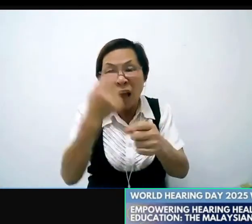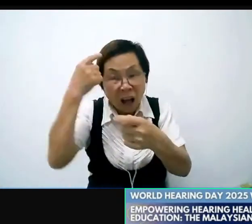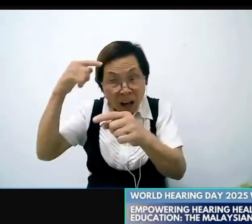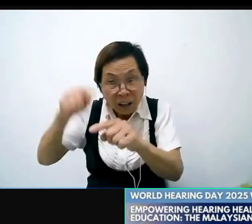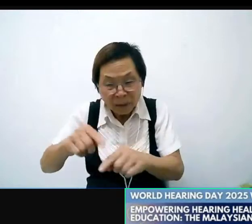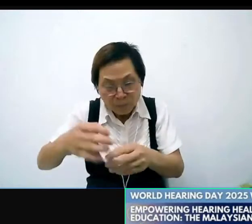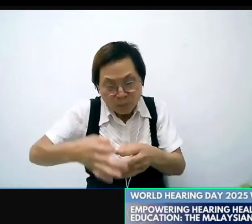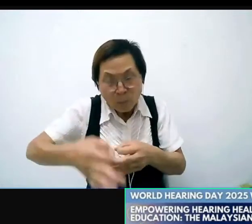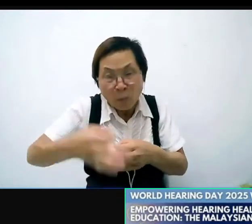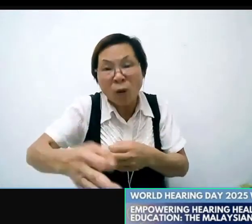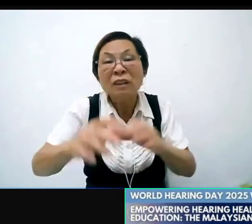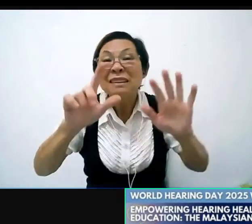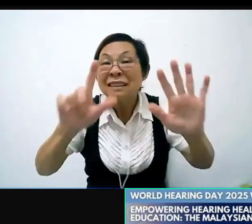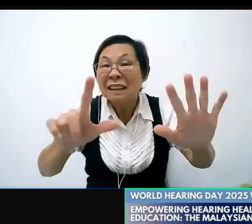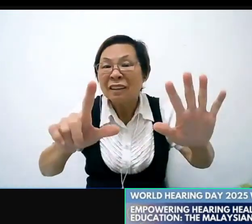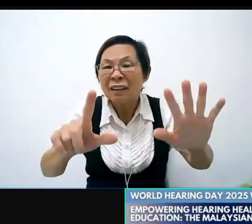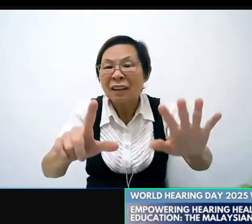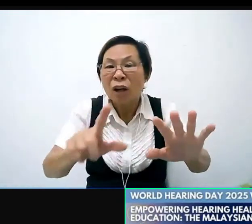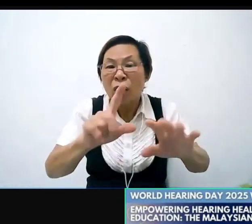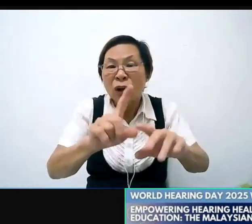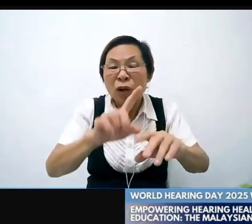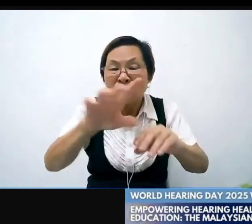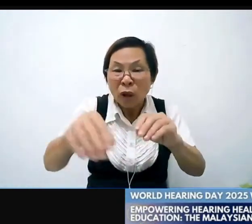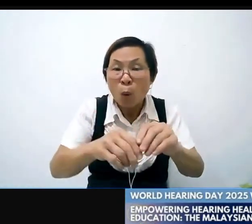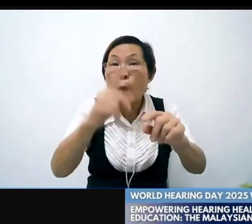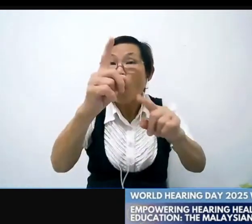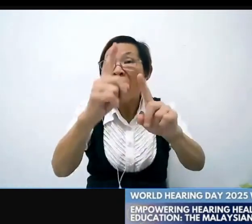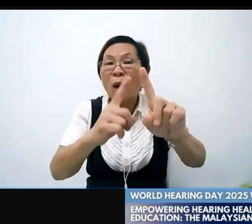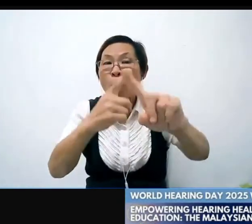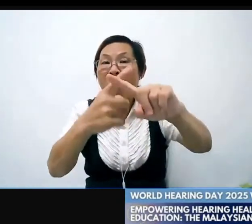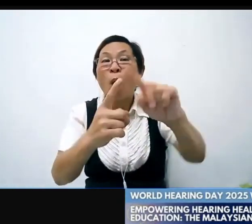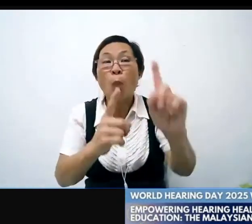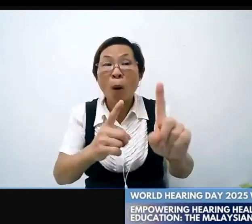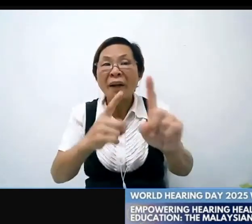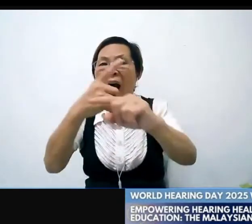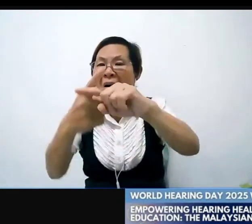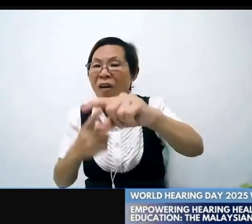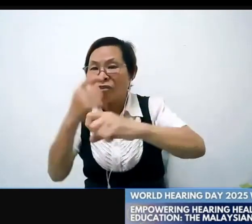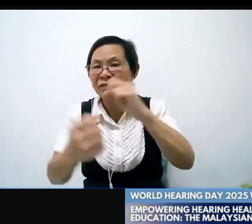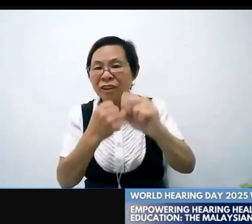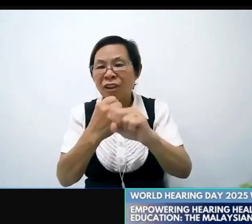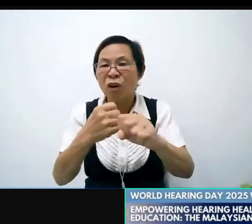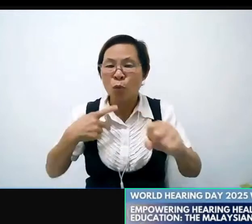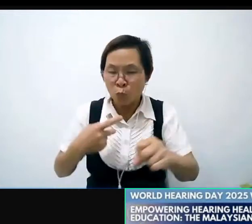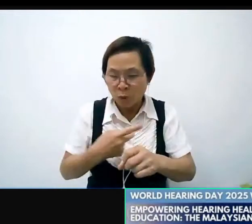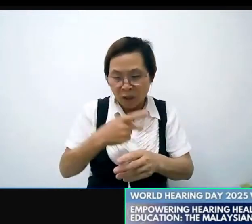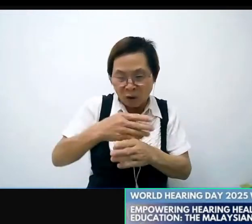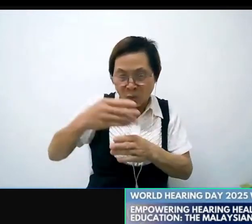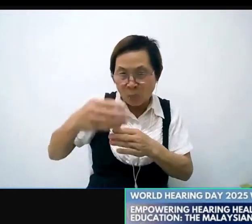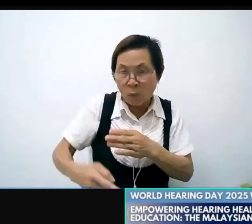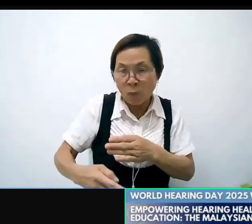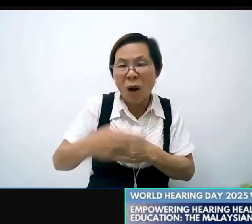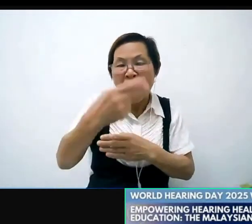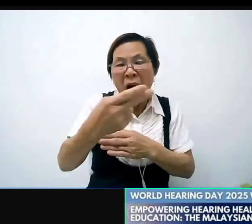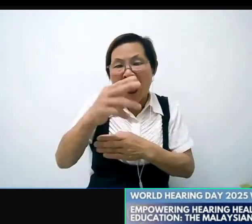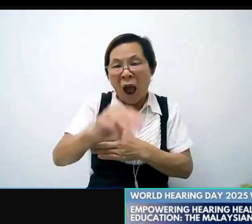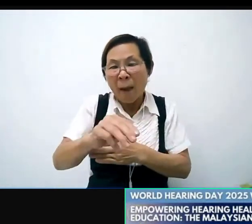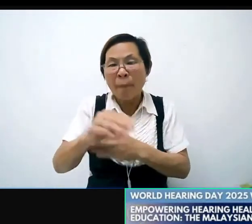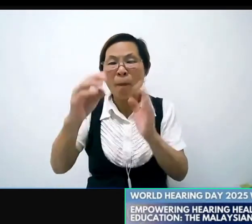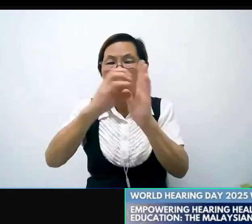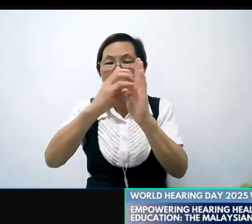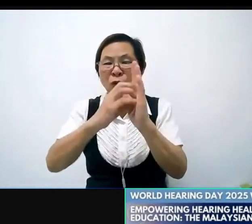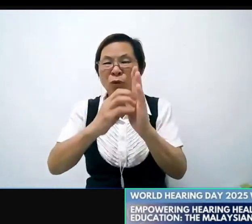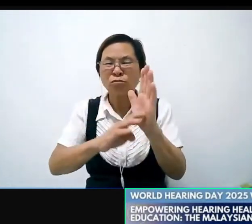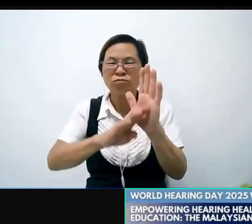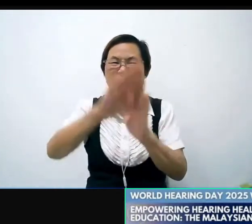extend our research to 2.5 years. So Oh, that's why we were able to complete this Malayan module because the oh, development